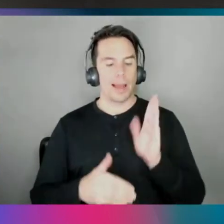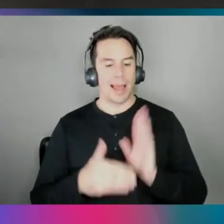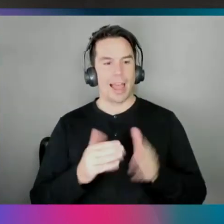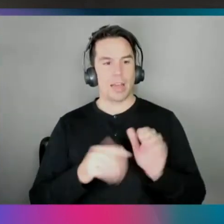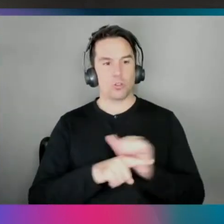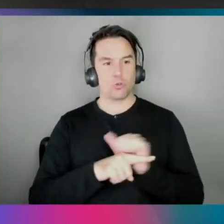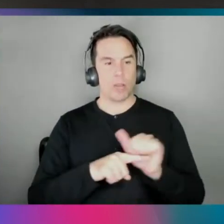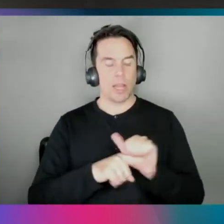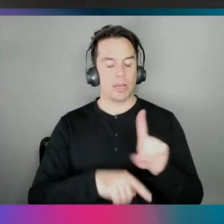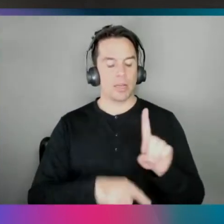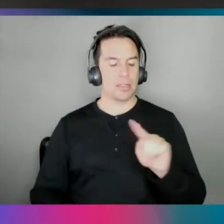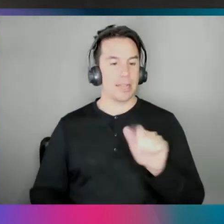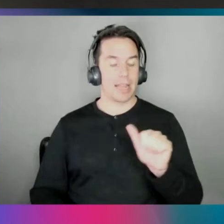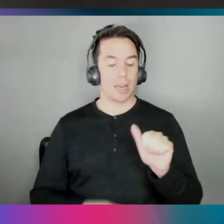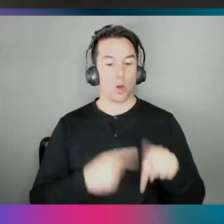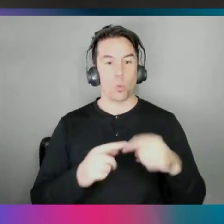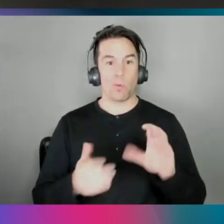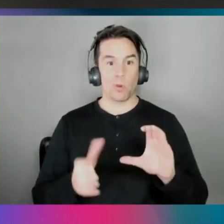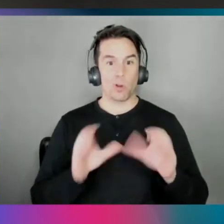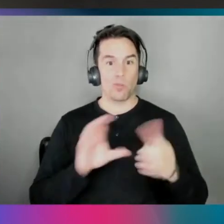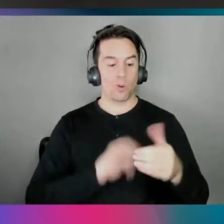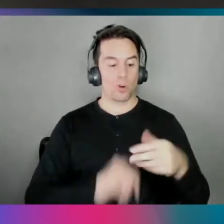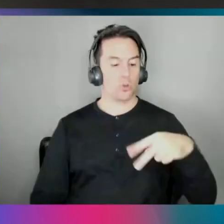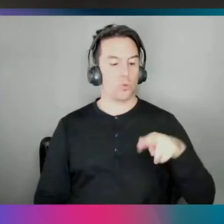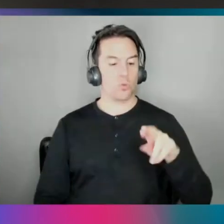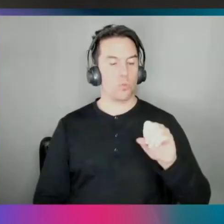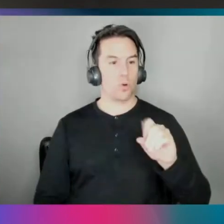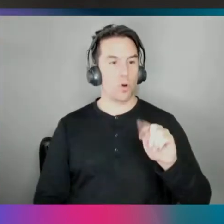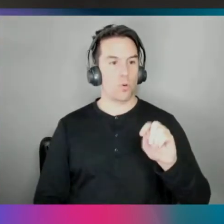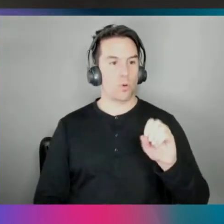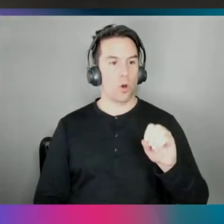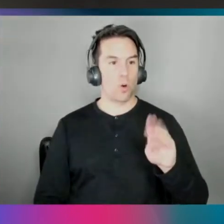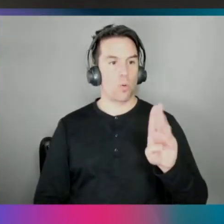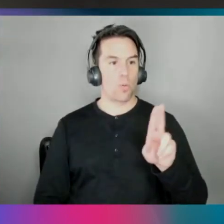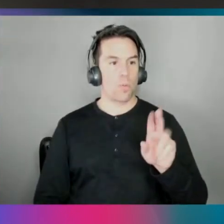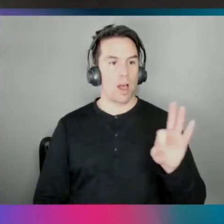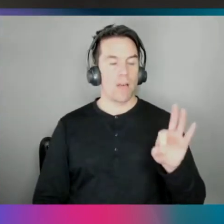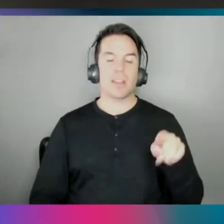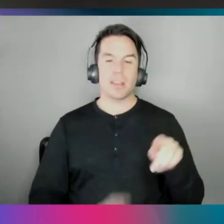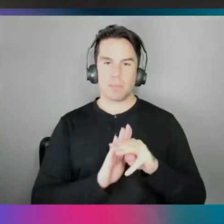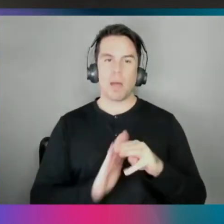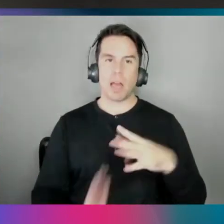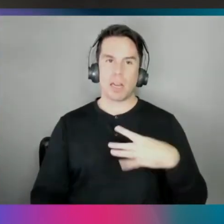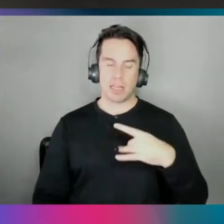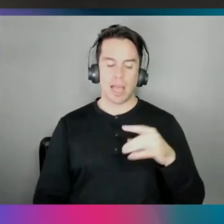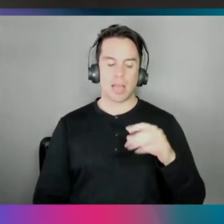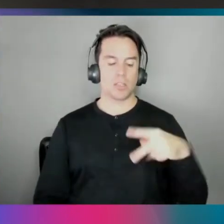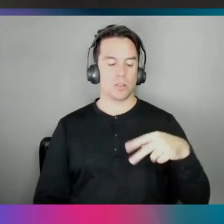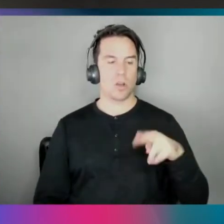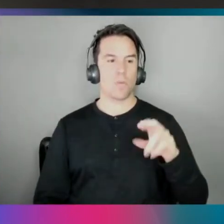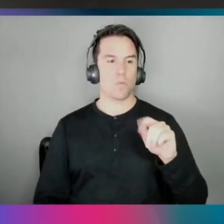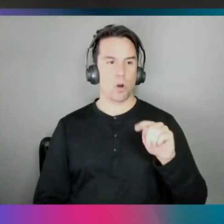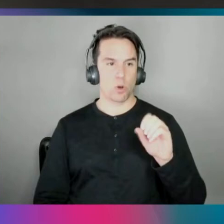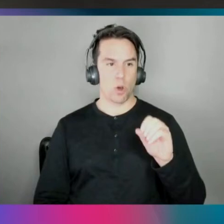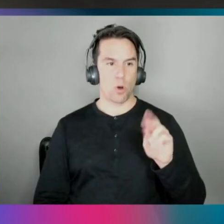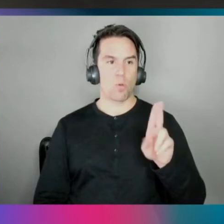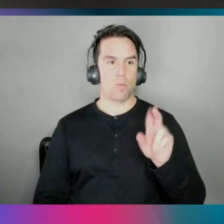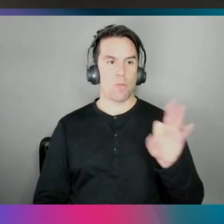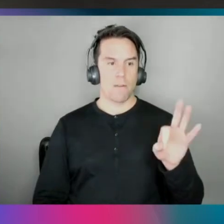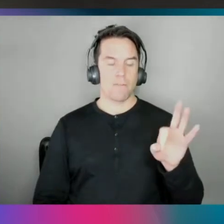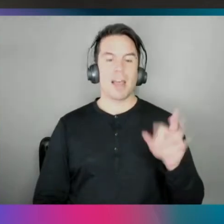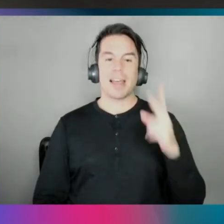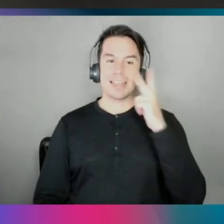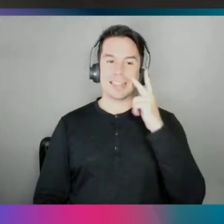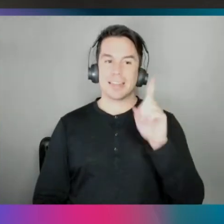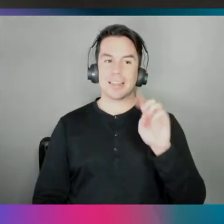protobuf, remember, this is model likes protobuf, so that we're going to. So you have it converted into train.protobuf, and I see Doug Kelly actually pasted a link in the